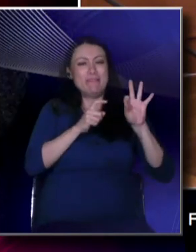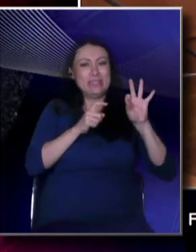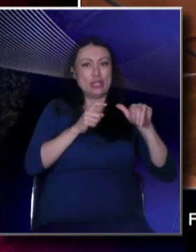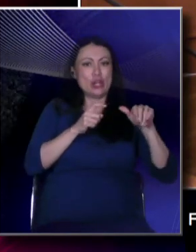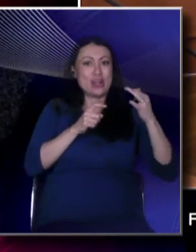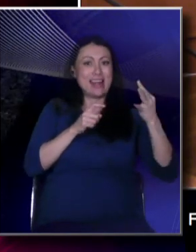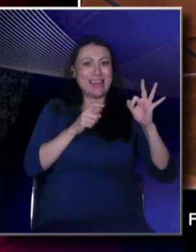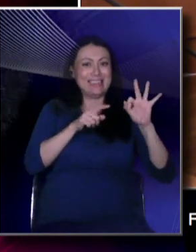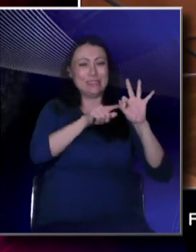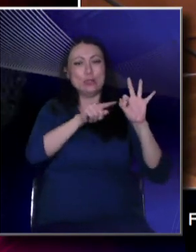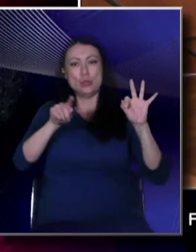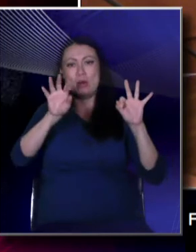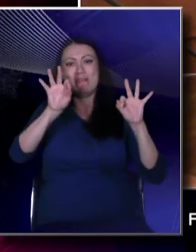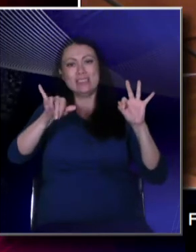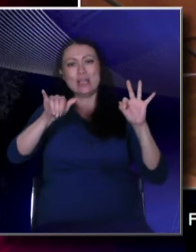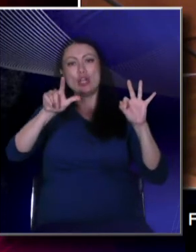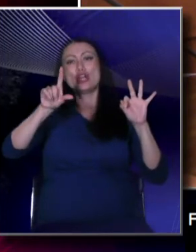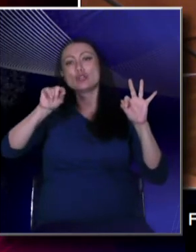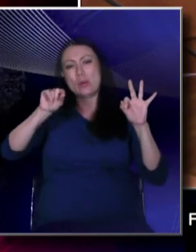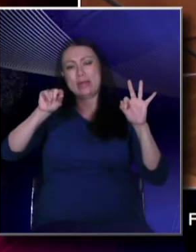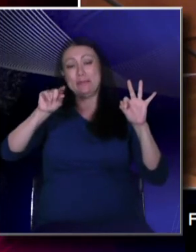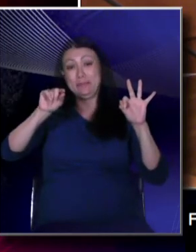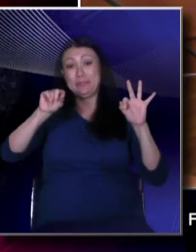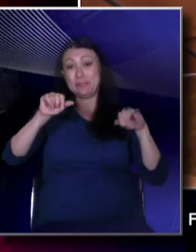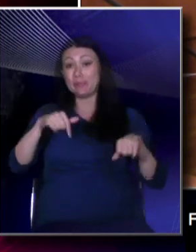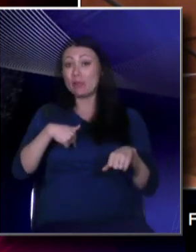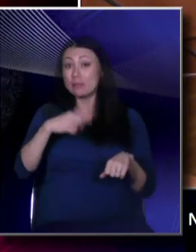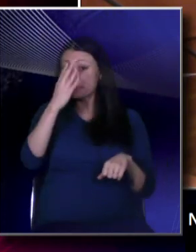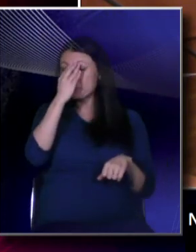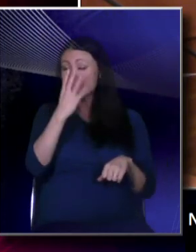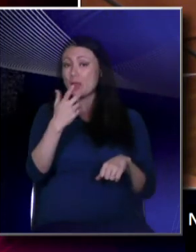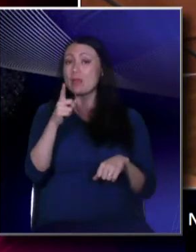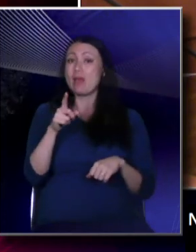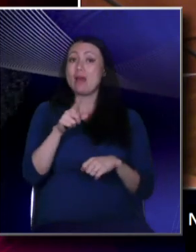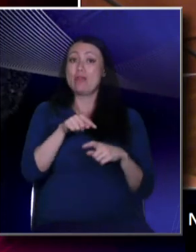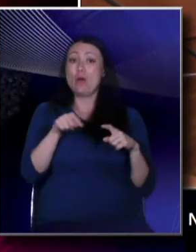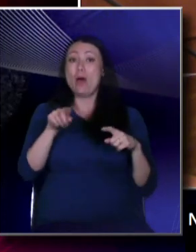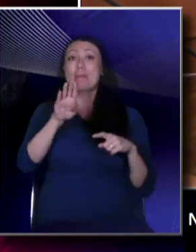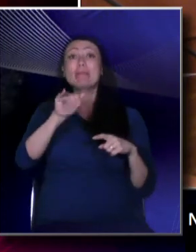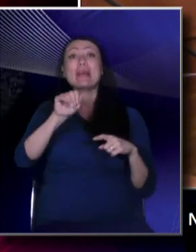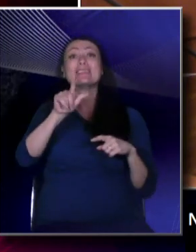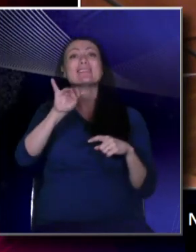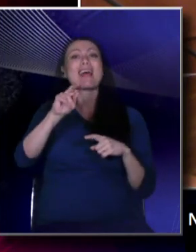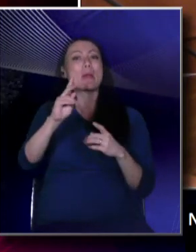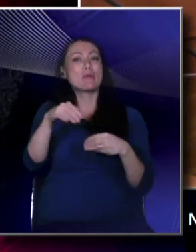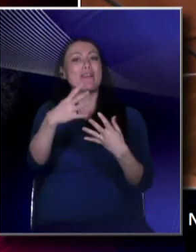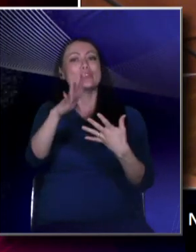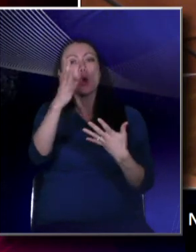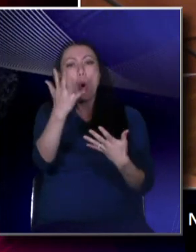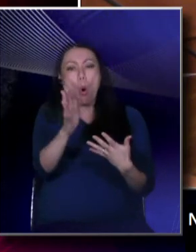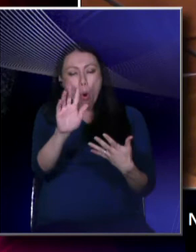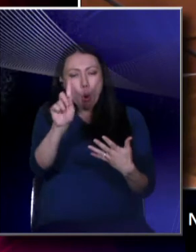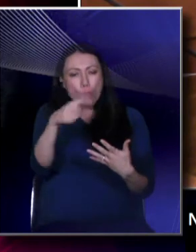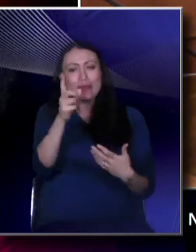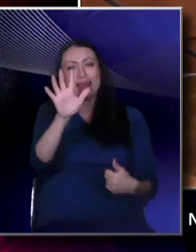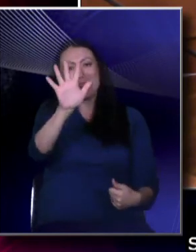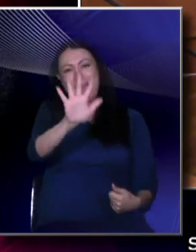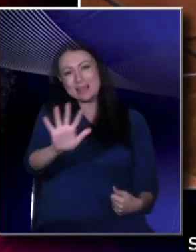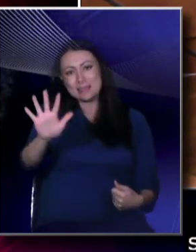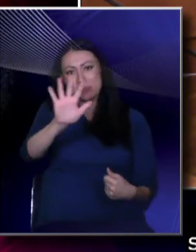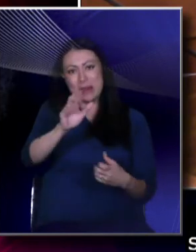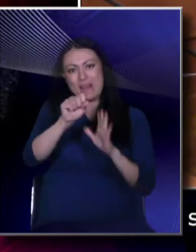year 20. It should be noted that the baseline provides only an estimate of the state's general